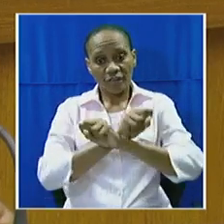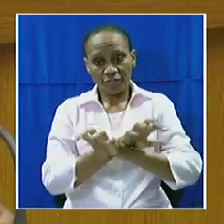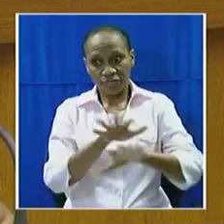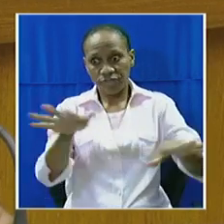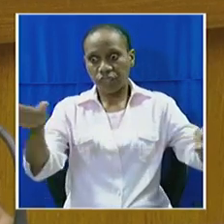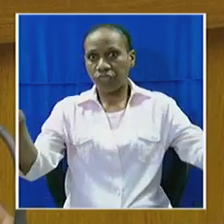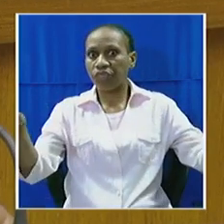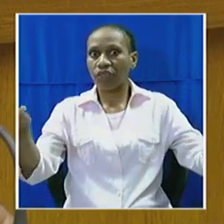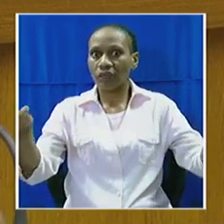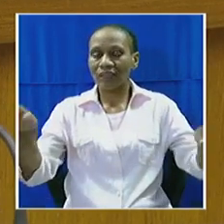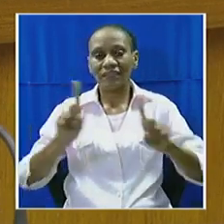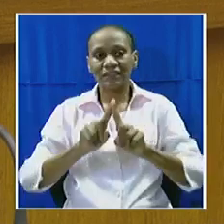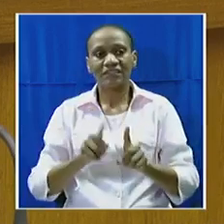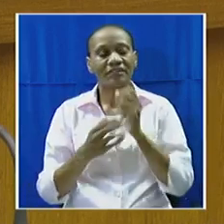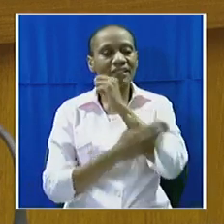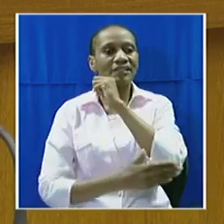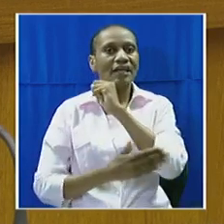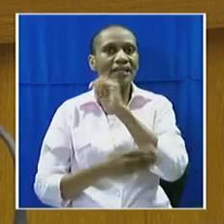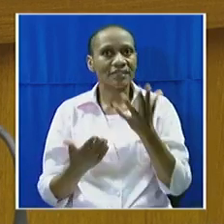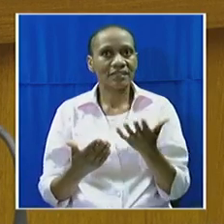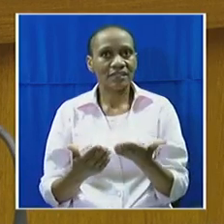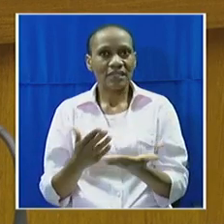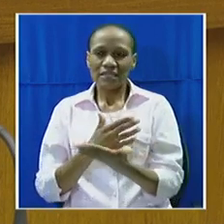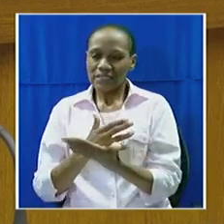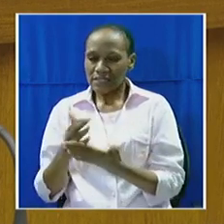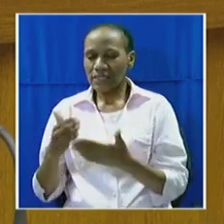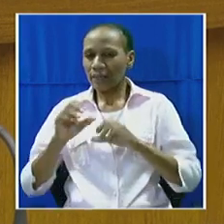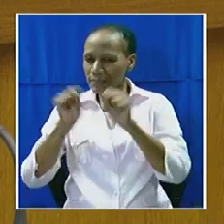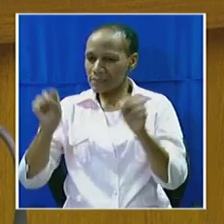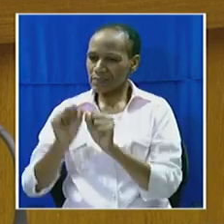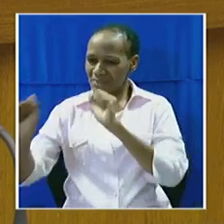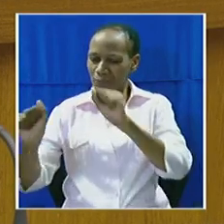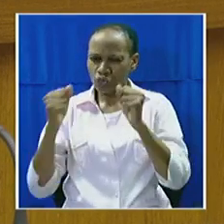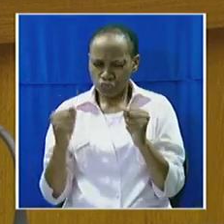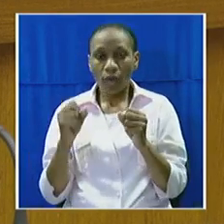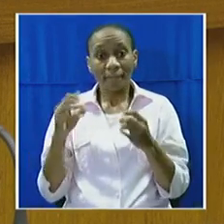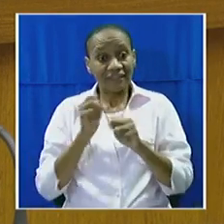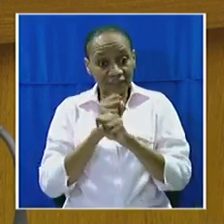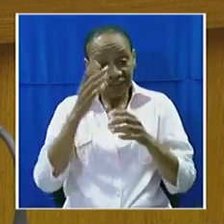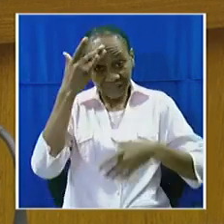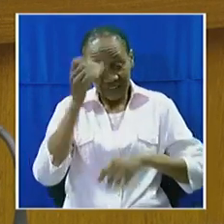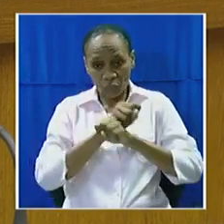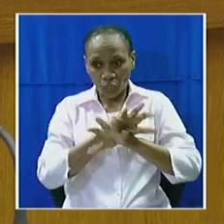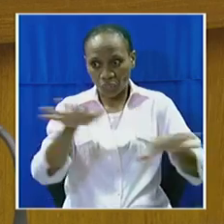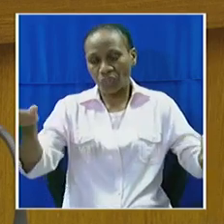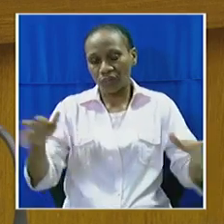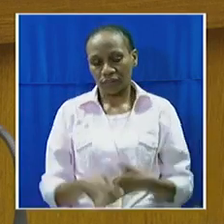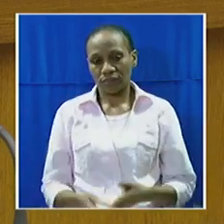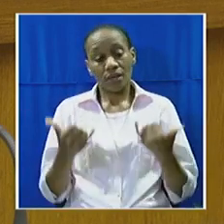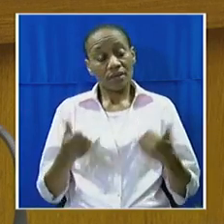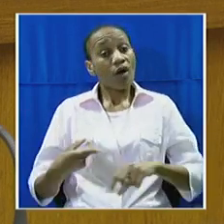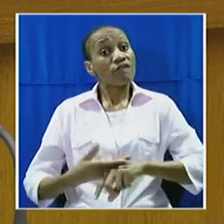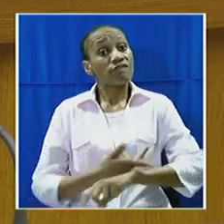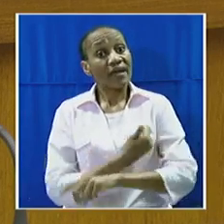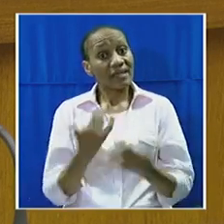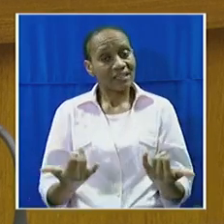wreak havoc in countries with some of the strongest health systems. The coronavirus has led to